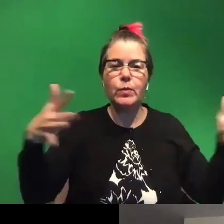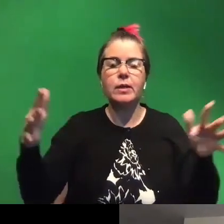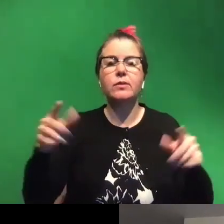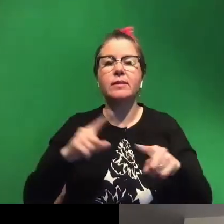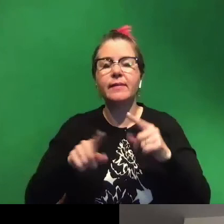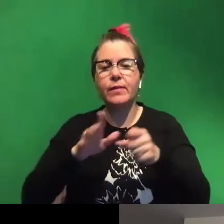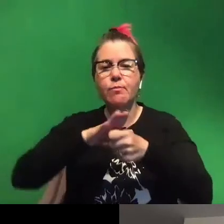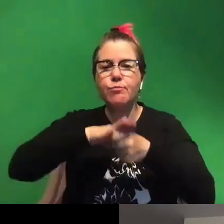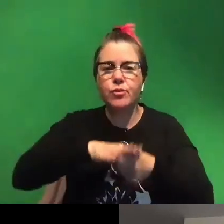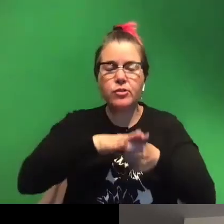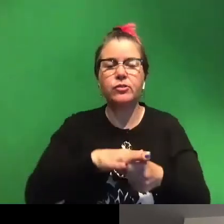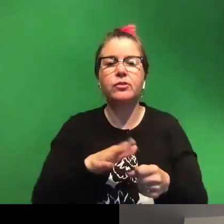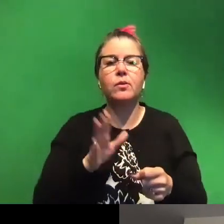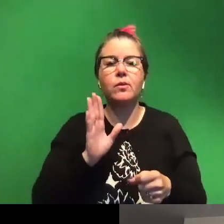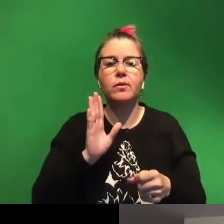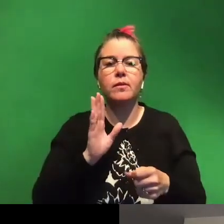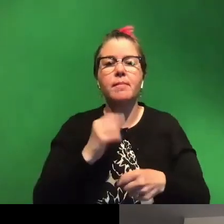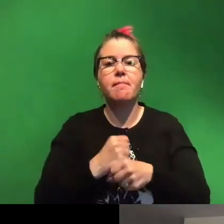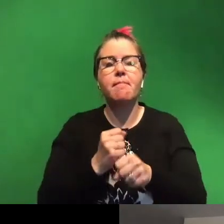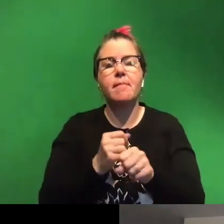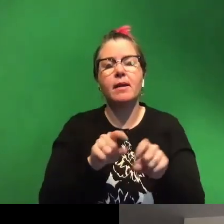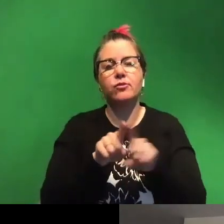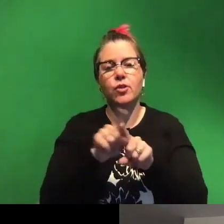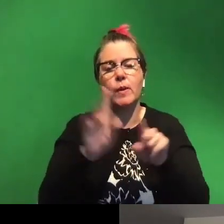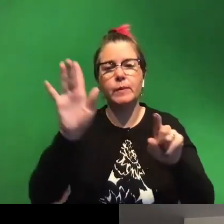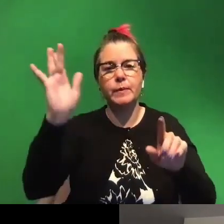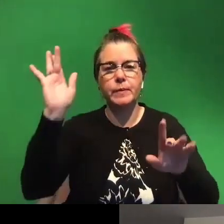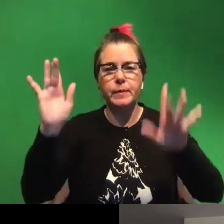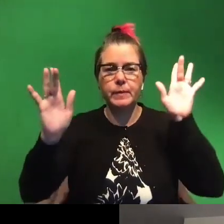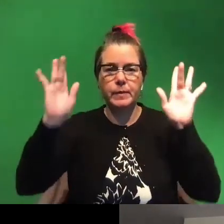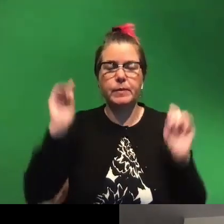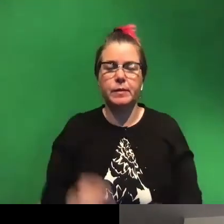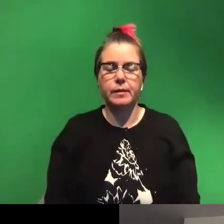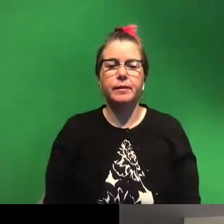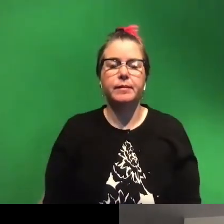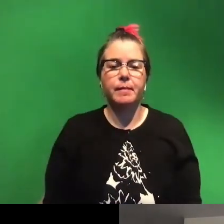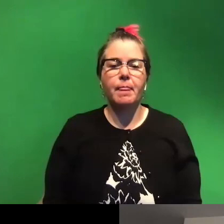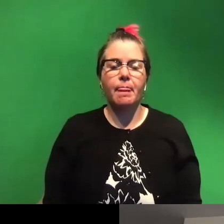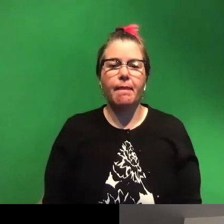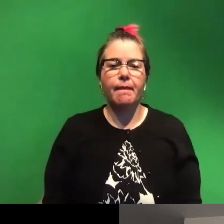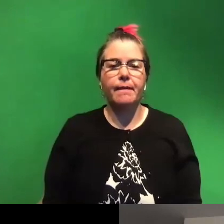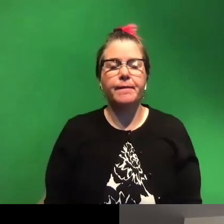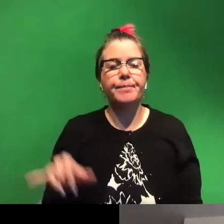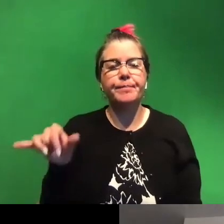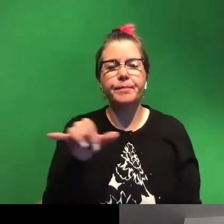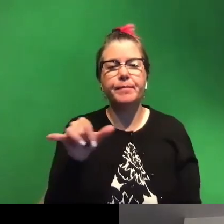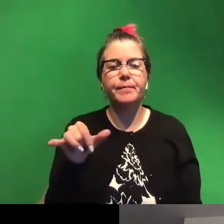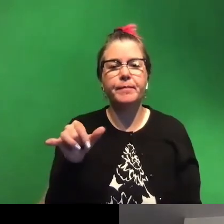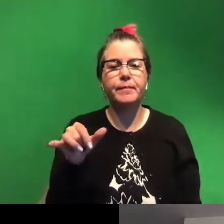pressure, would make stars twinkle. Because it's like having a